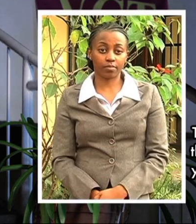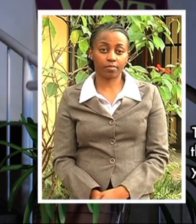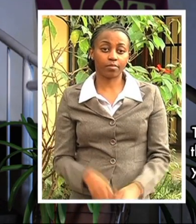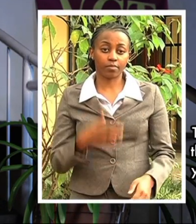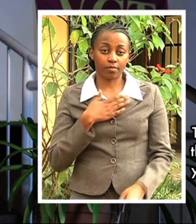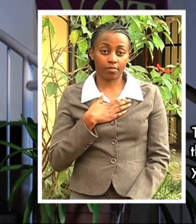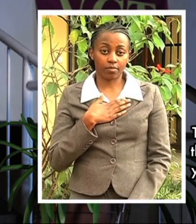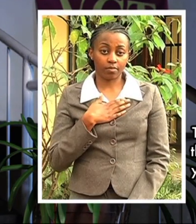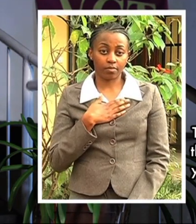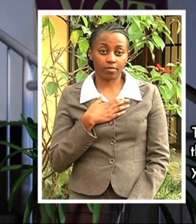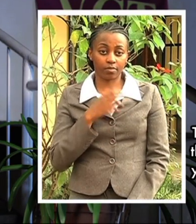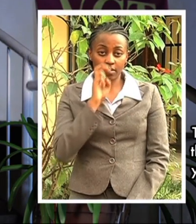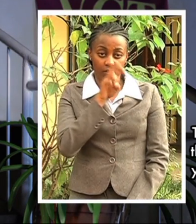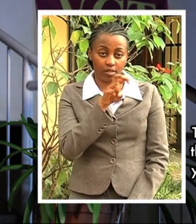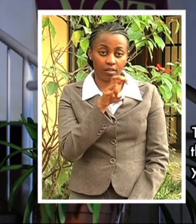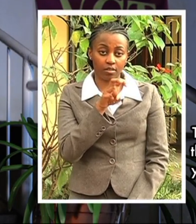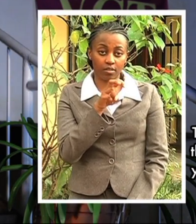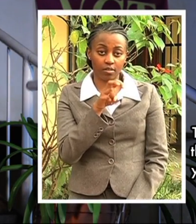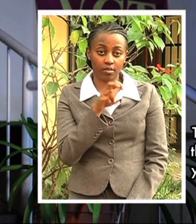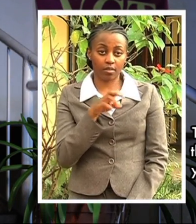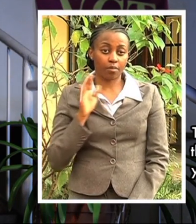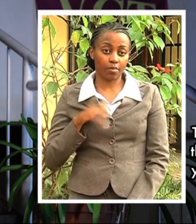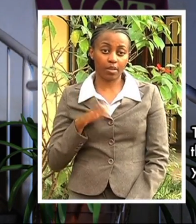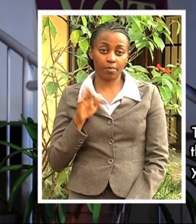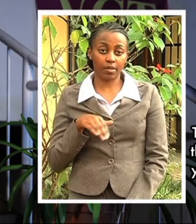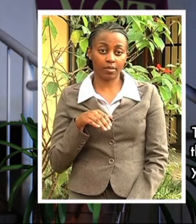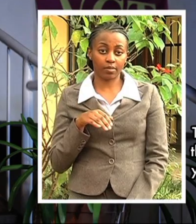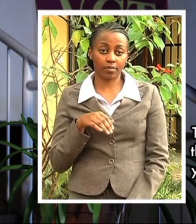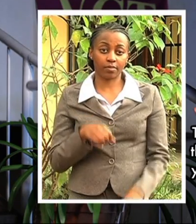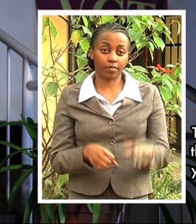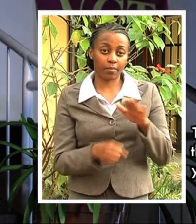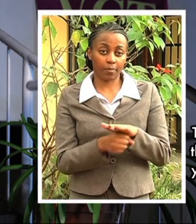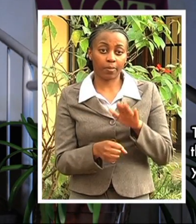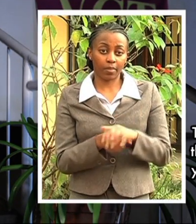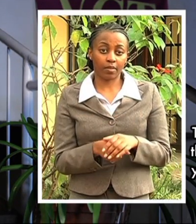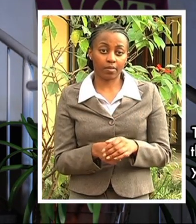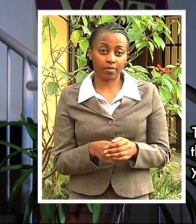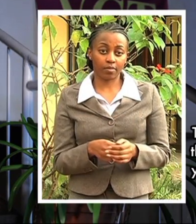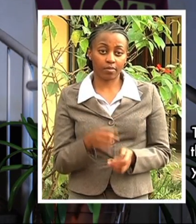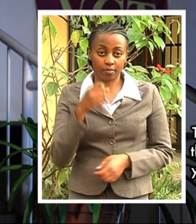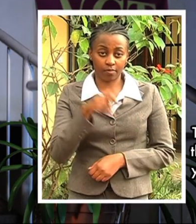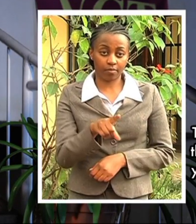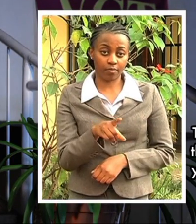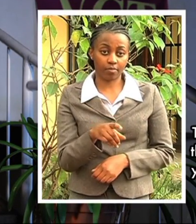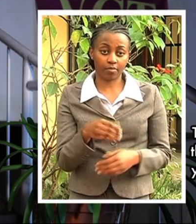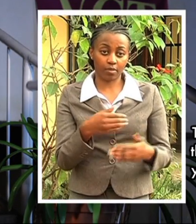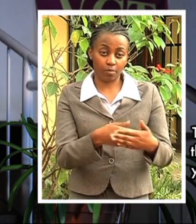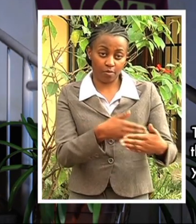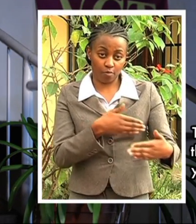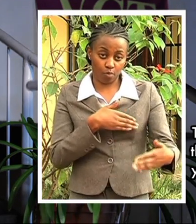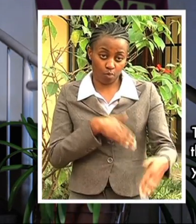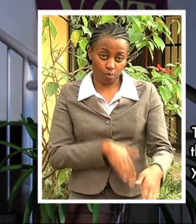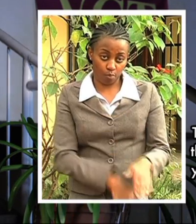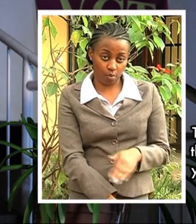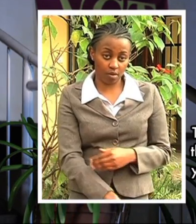working with in a HIV setup, it has been that most mothers, the way it has been before, I